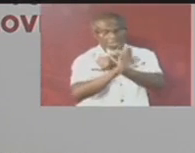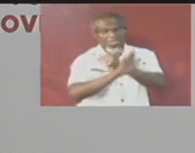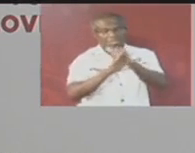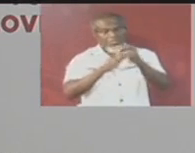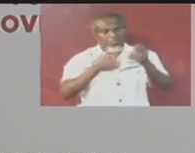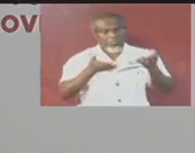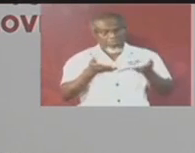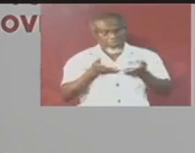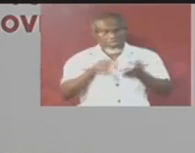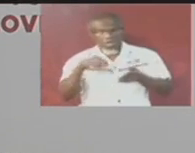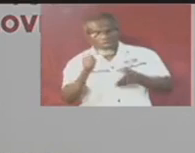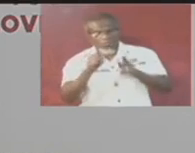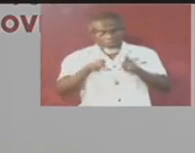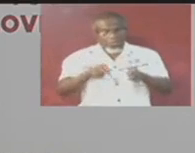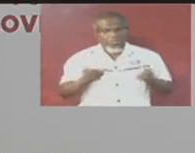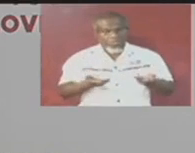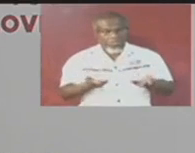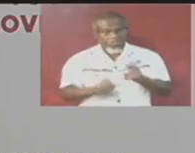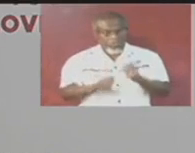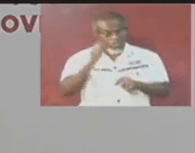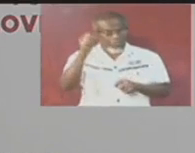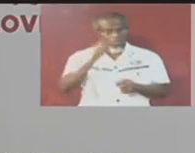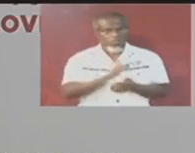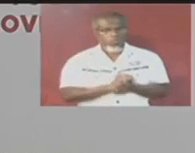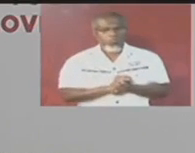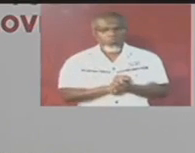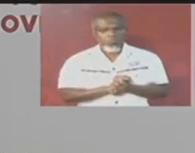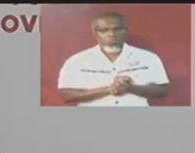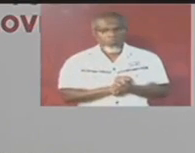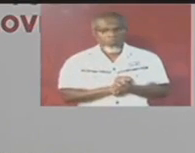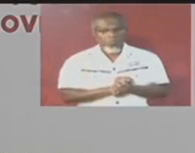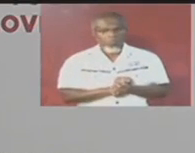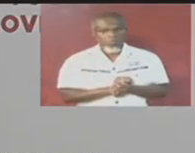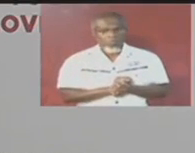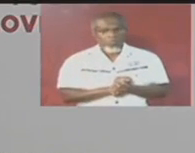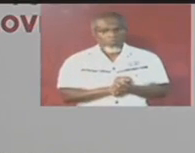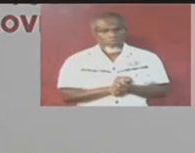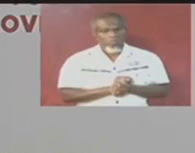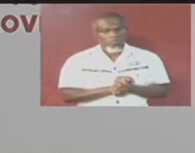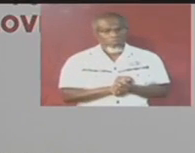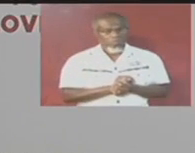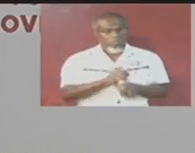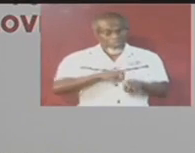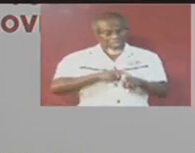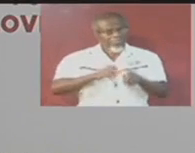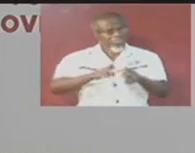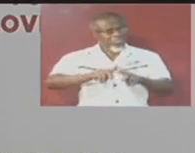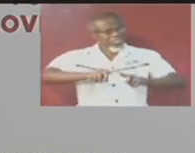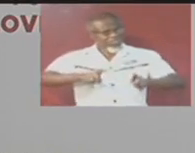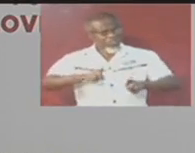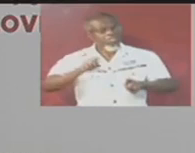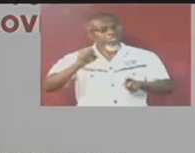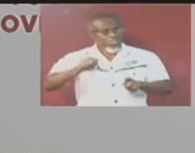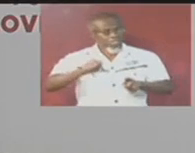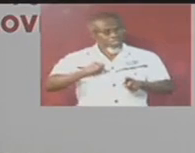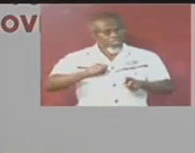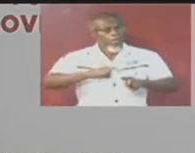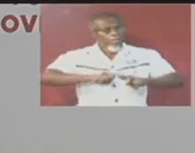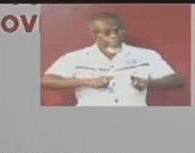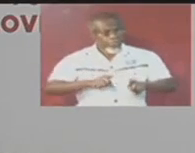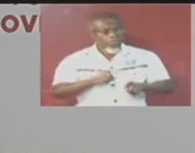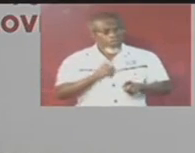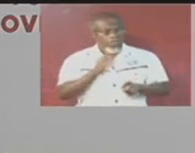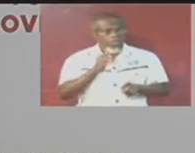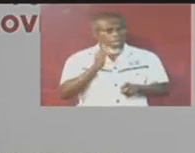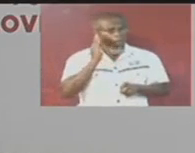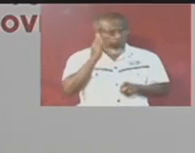1970 were very different from today, but it requires nonetheless enforcement, and I give you the assurance,